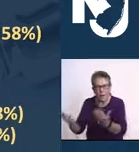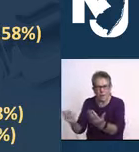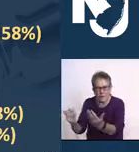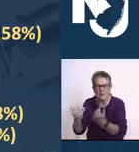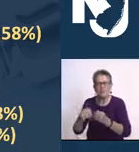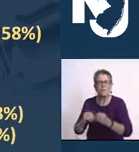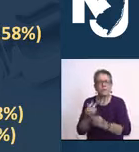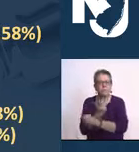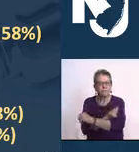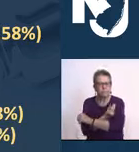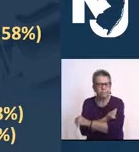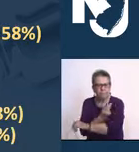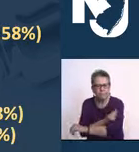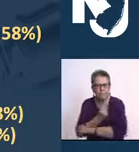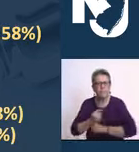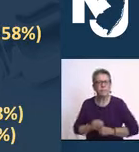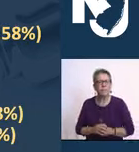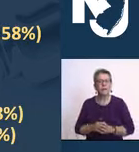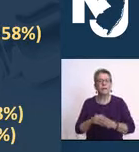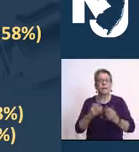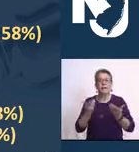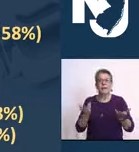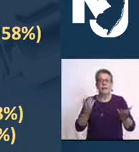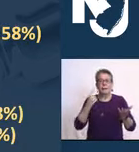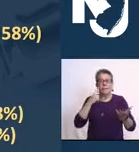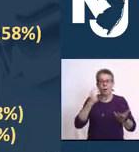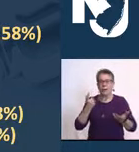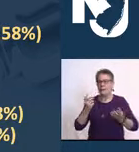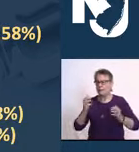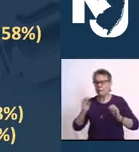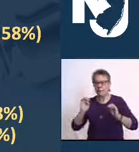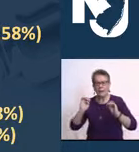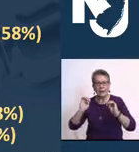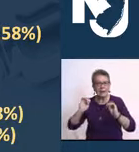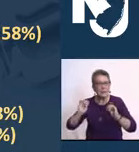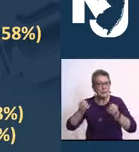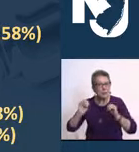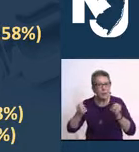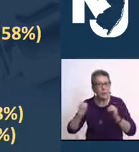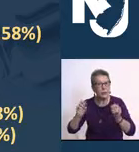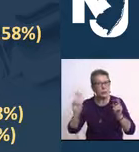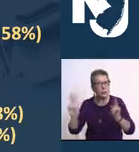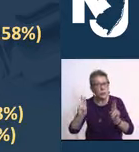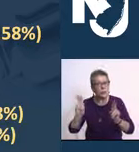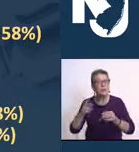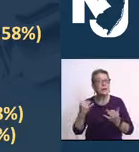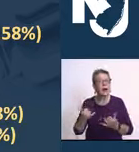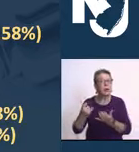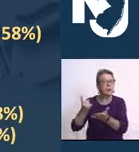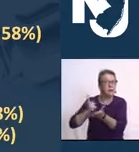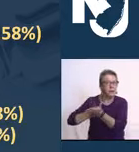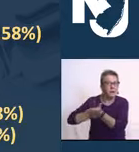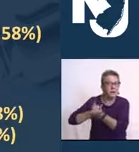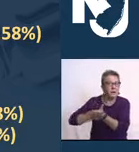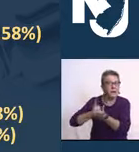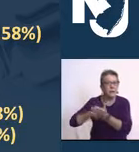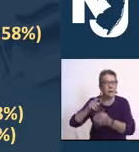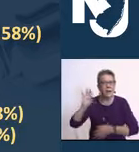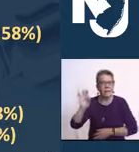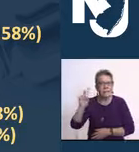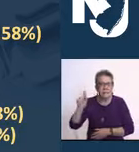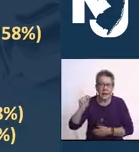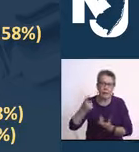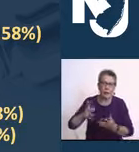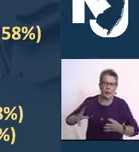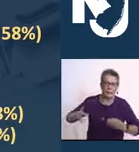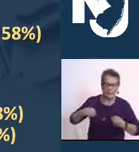administer their vaccine to children under the age of 5. While a final decision may be several weeks away, this is obviously a development